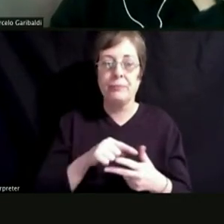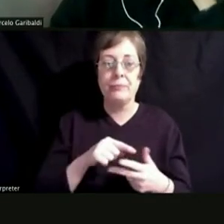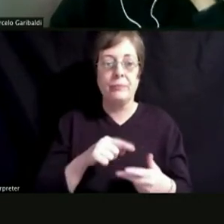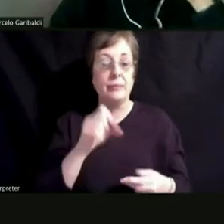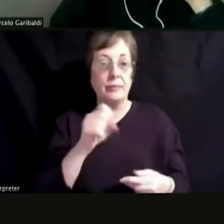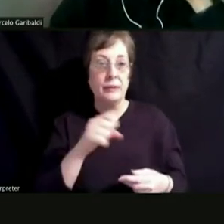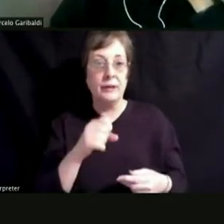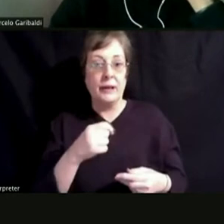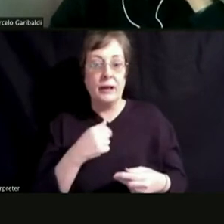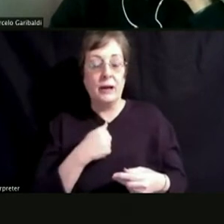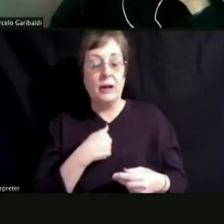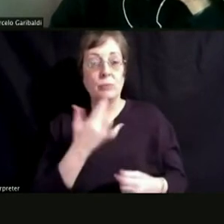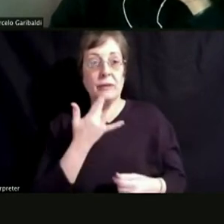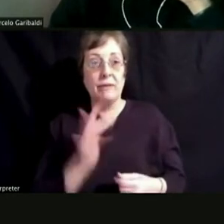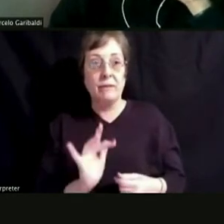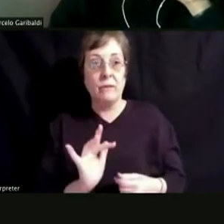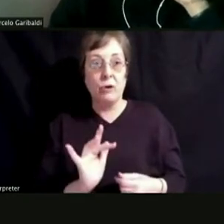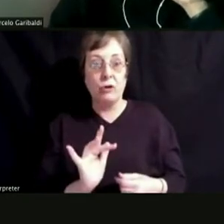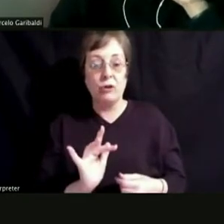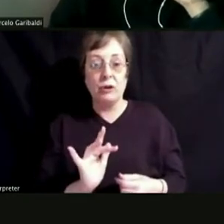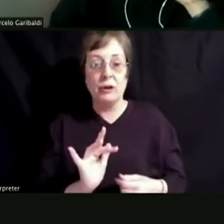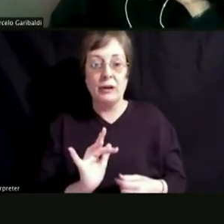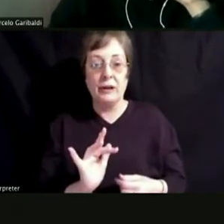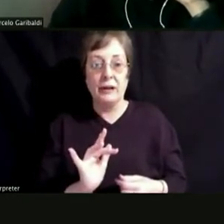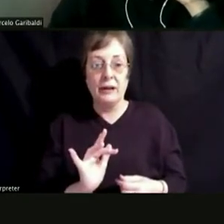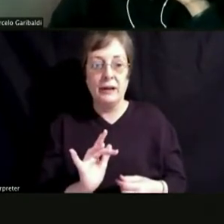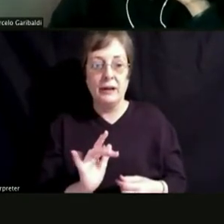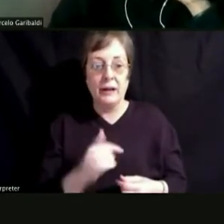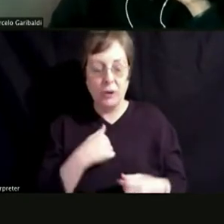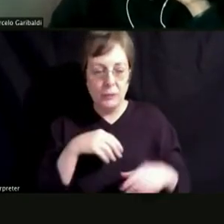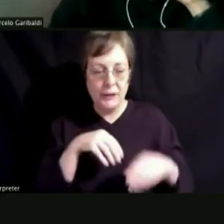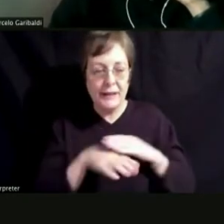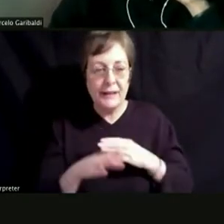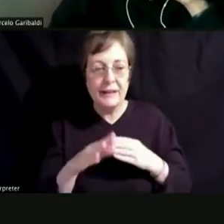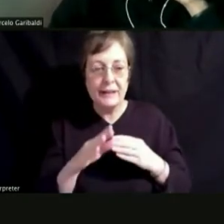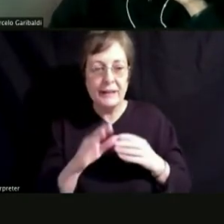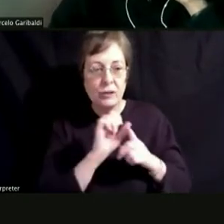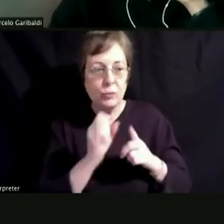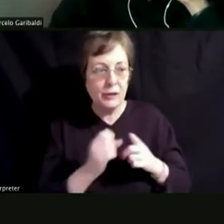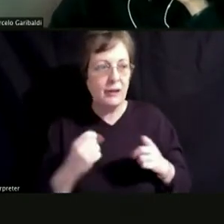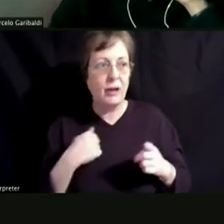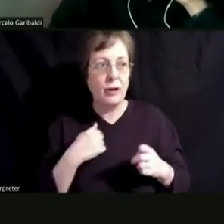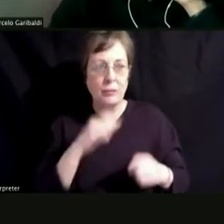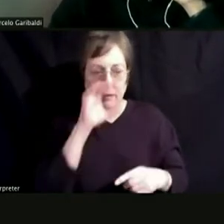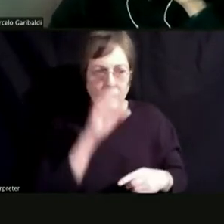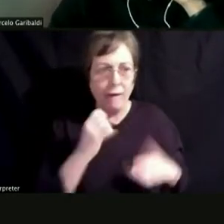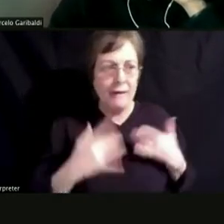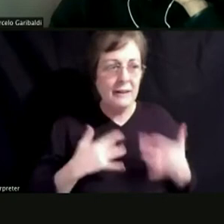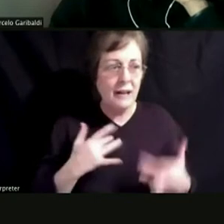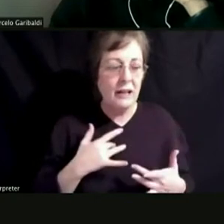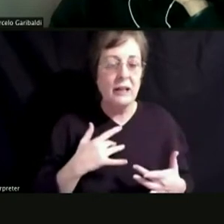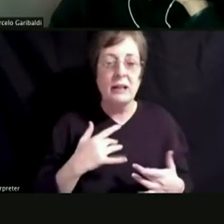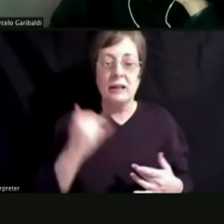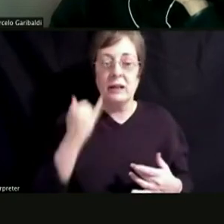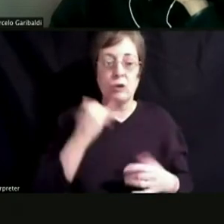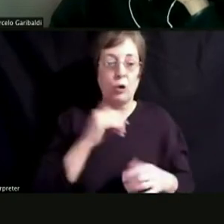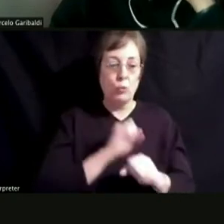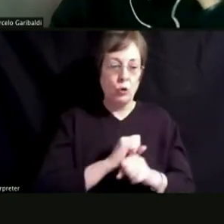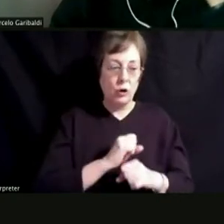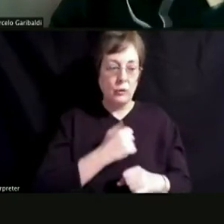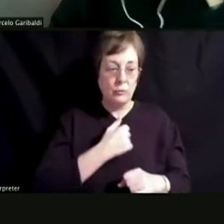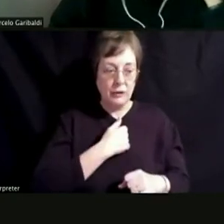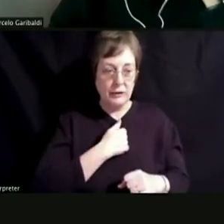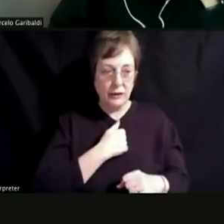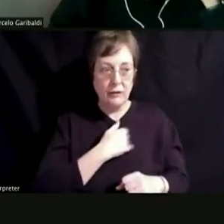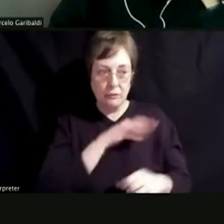I've been fortunate. I think I've been near things that excite me, whether or not I worked on them myself personally or not. And more